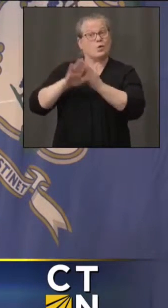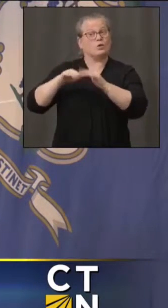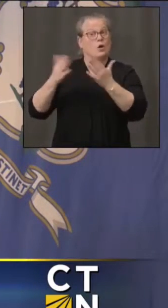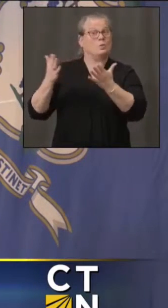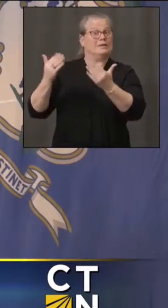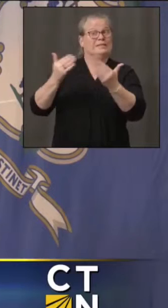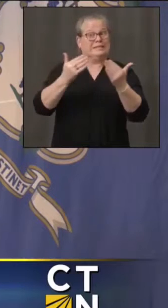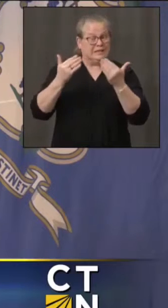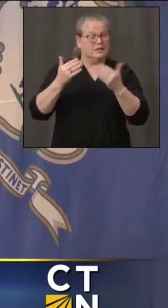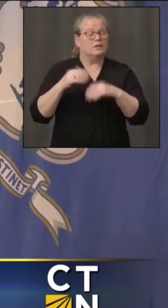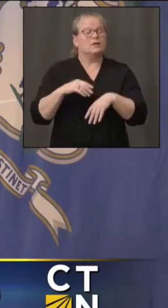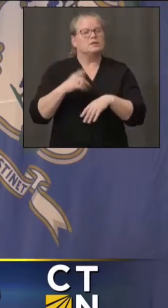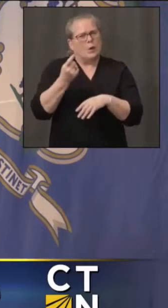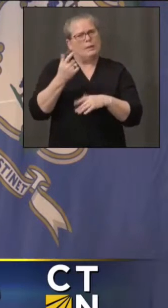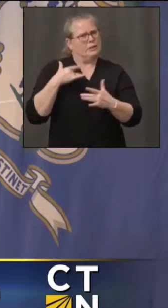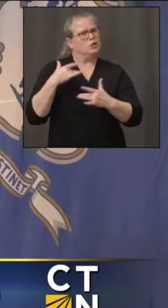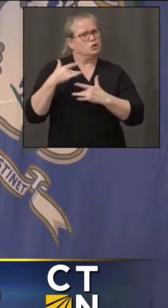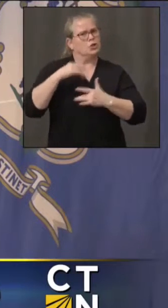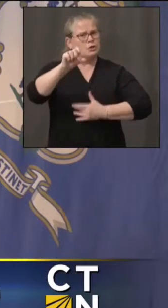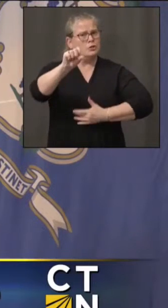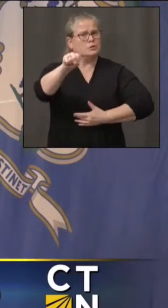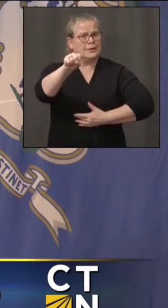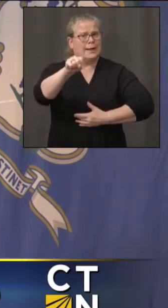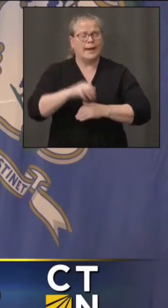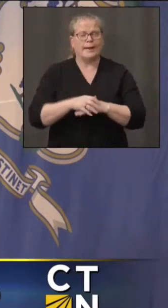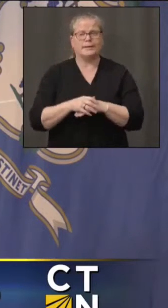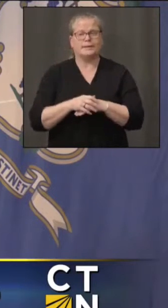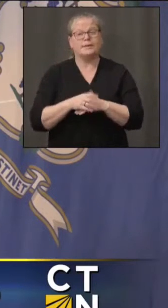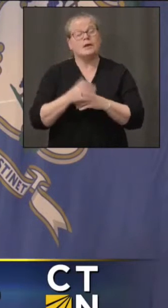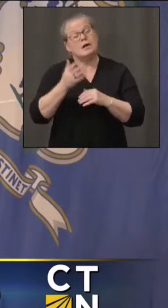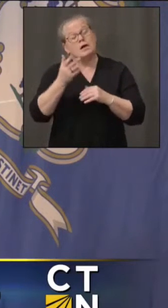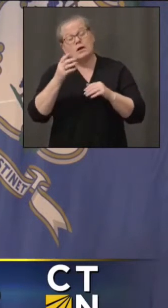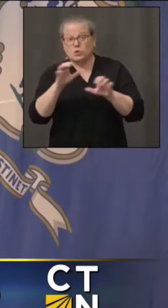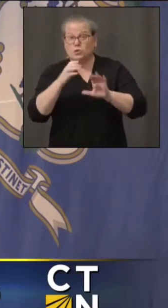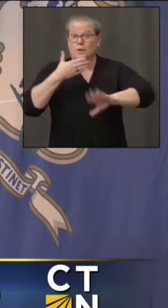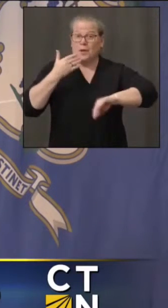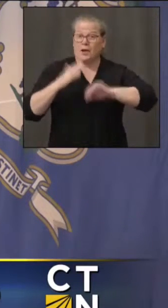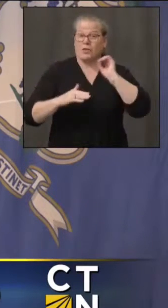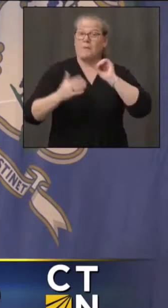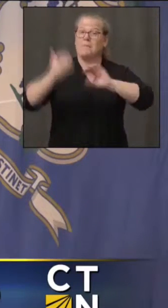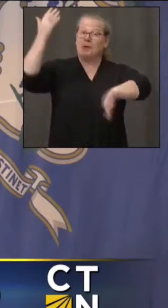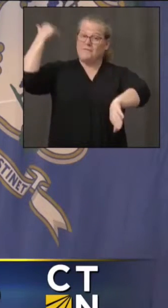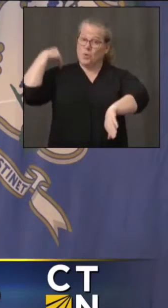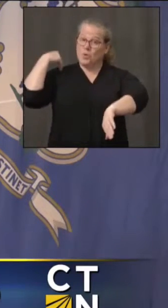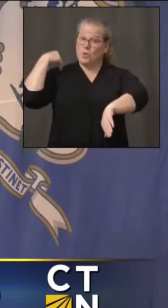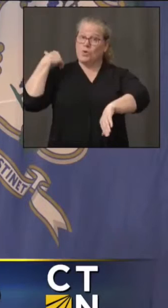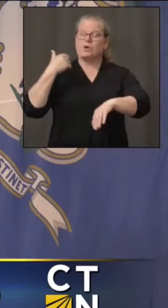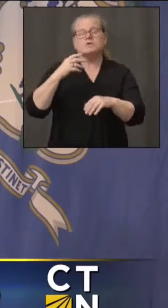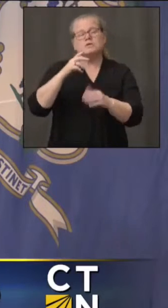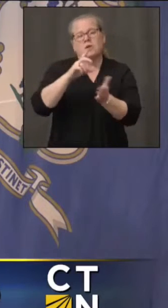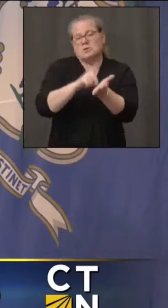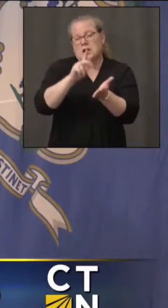Koch can maybe talk a little bit about how some of the therapies and remedies are very different than they were back then.